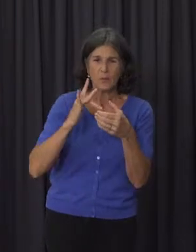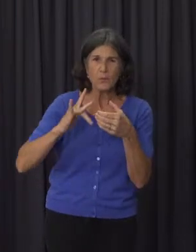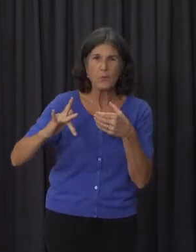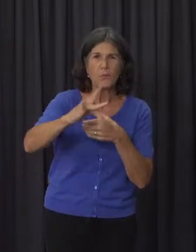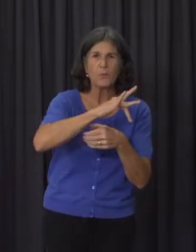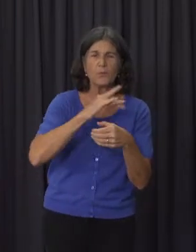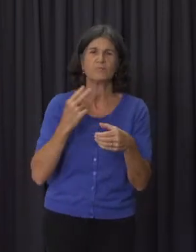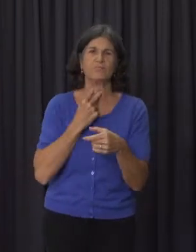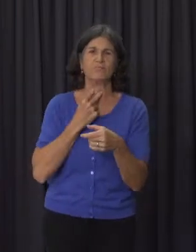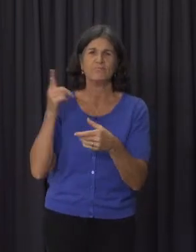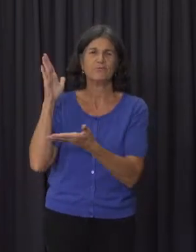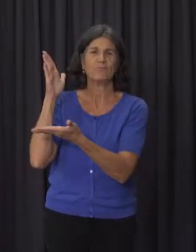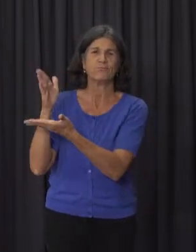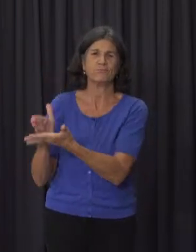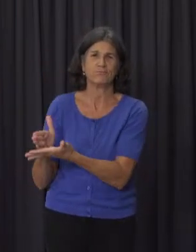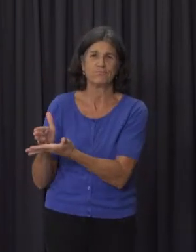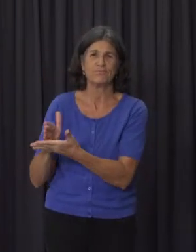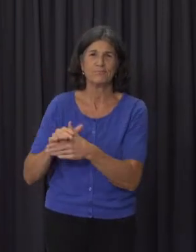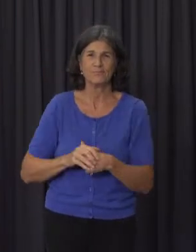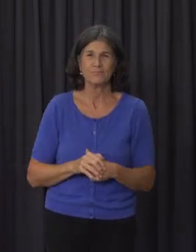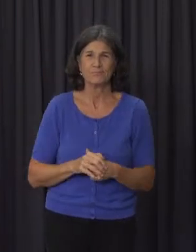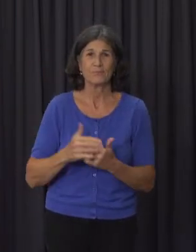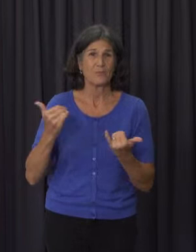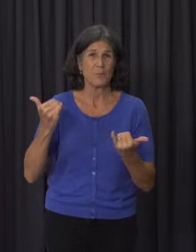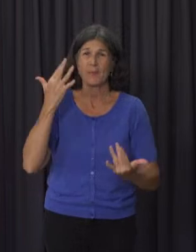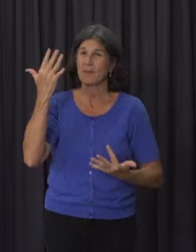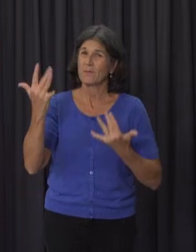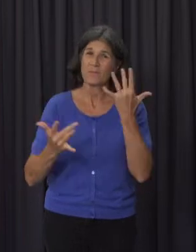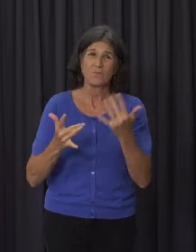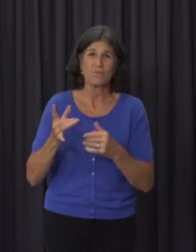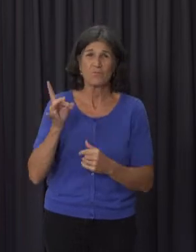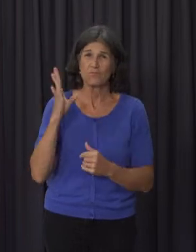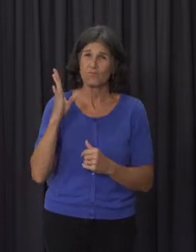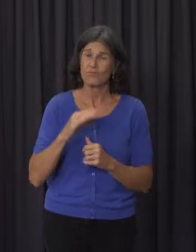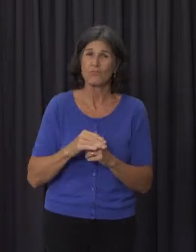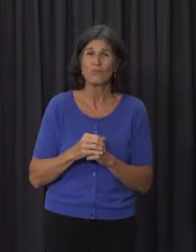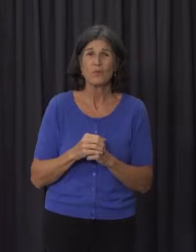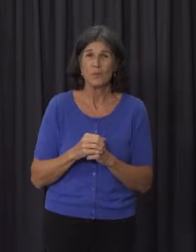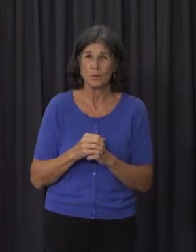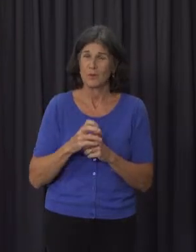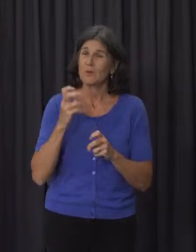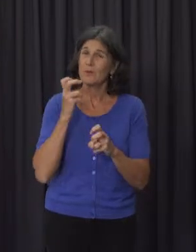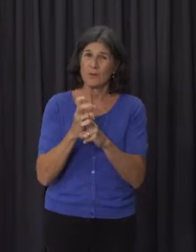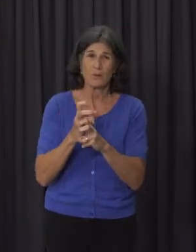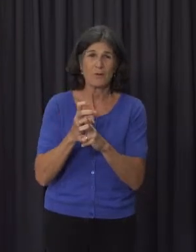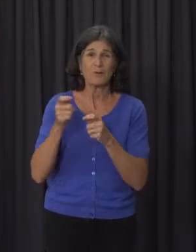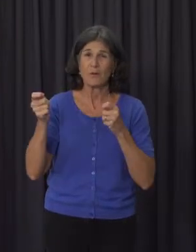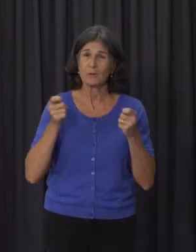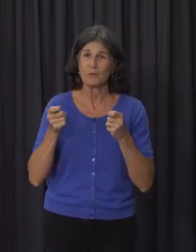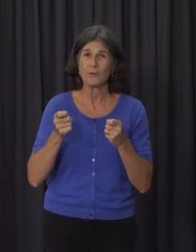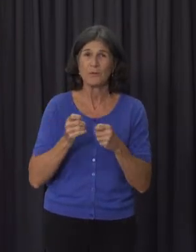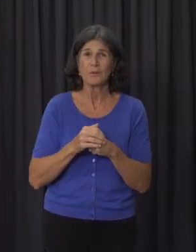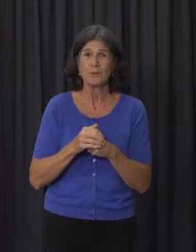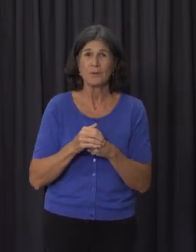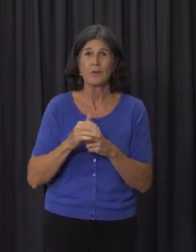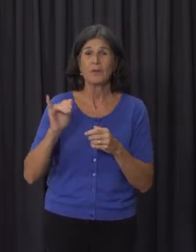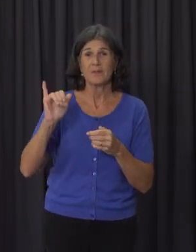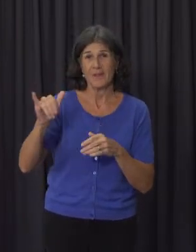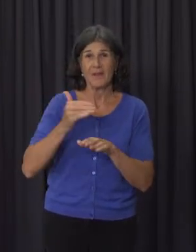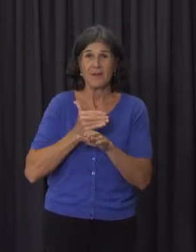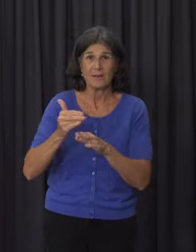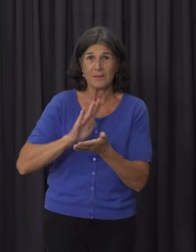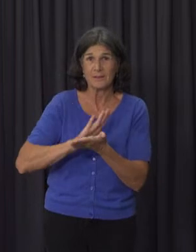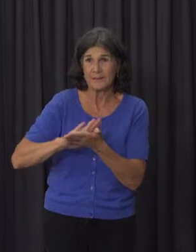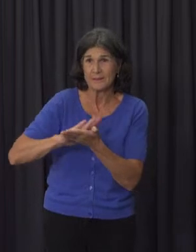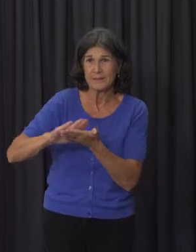behavior can challenge the best of defenses. However, fire guards either close to wildfire or in critical